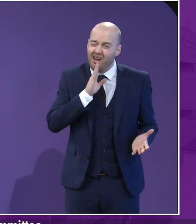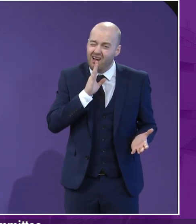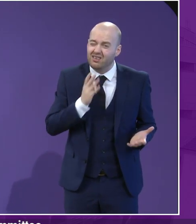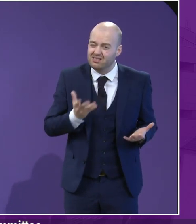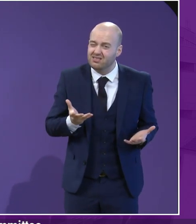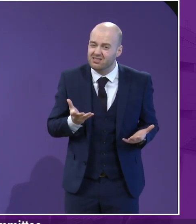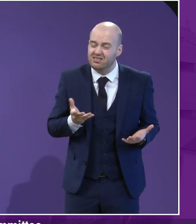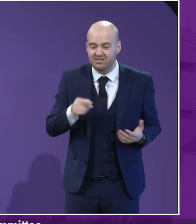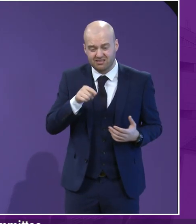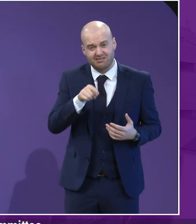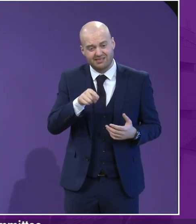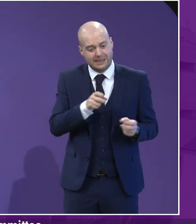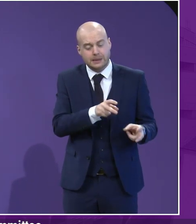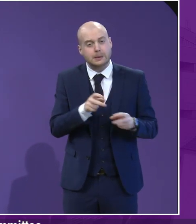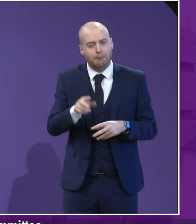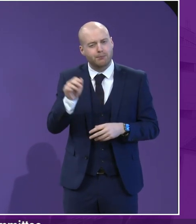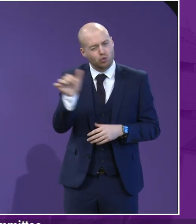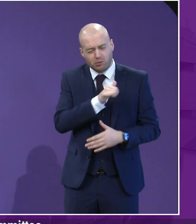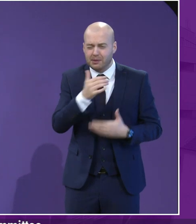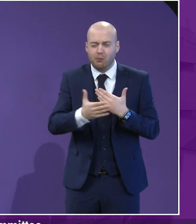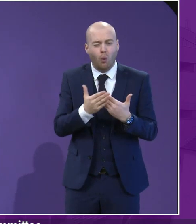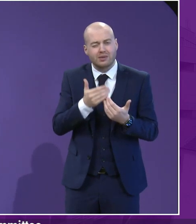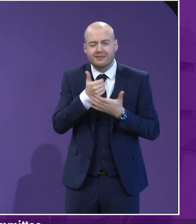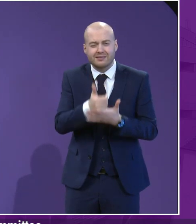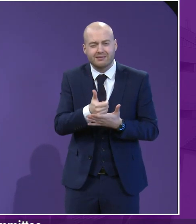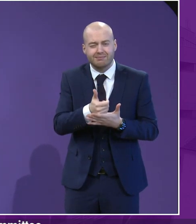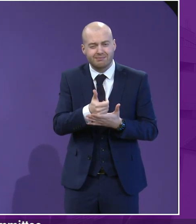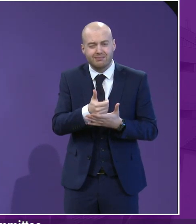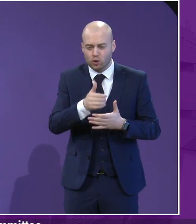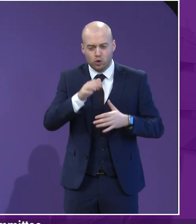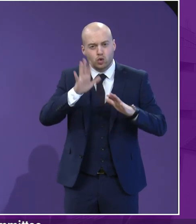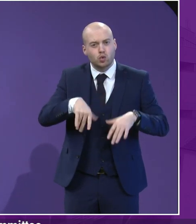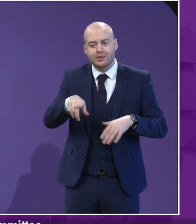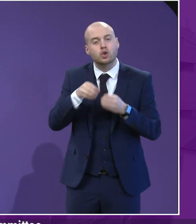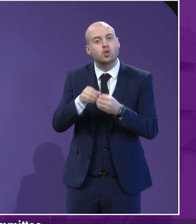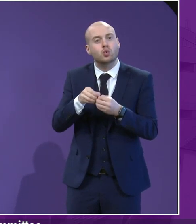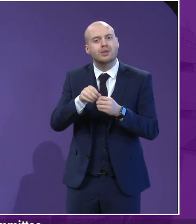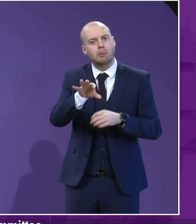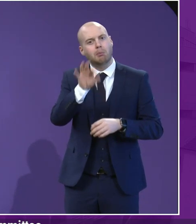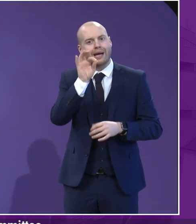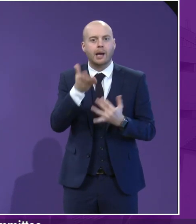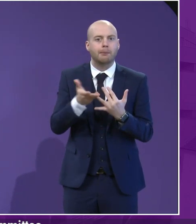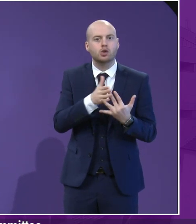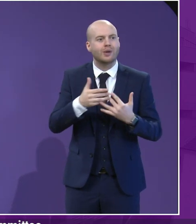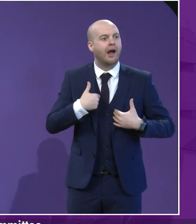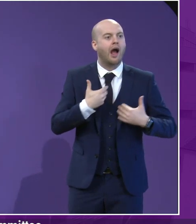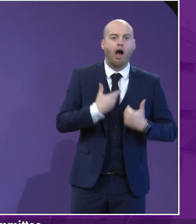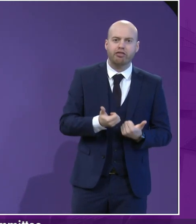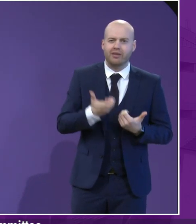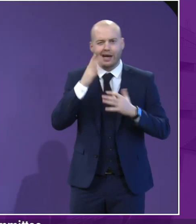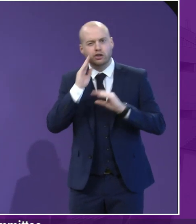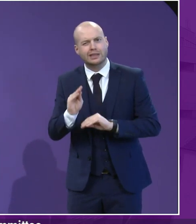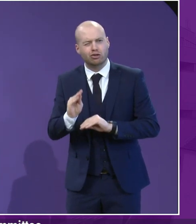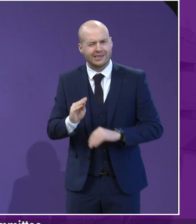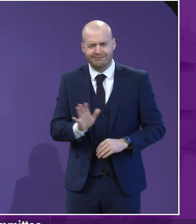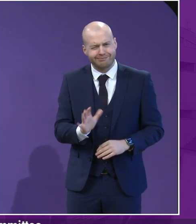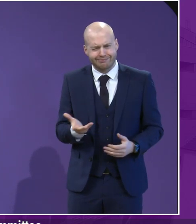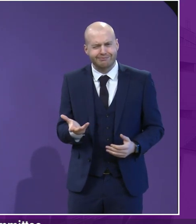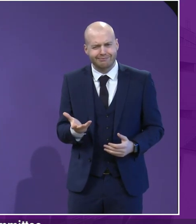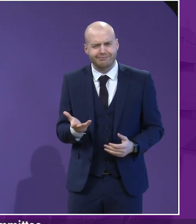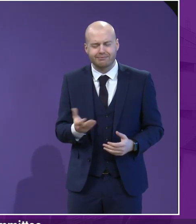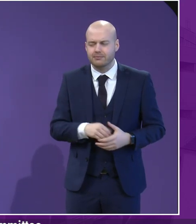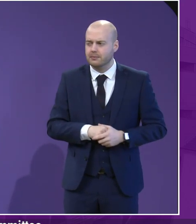accepted before they actually miss the deadline. And that leads to a lot of anxiety, and many students find that the process